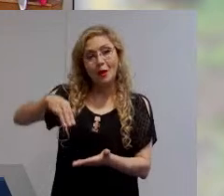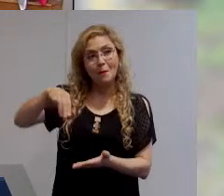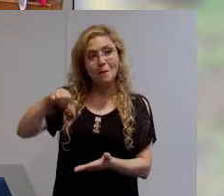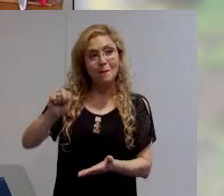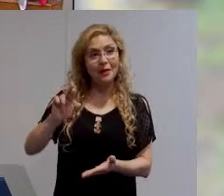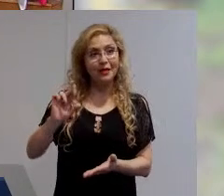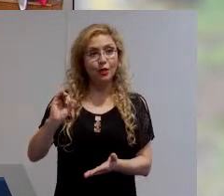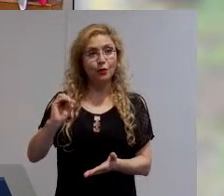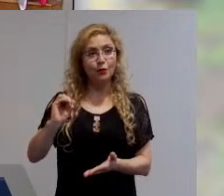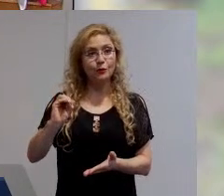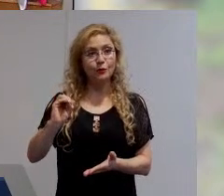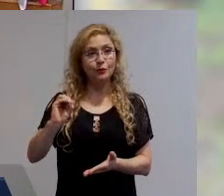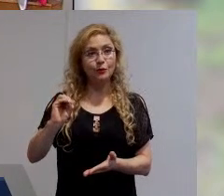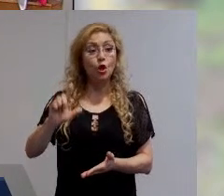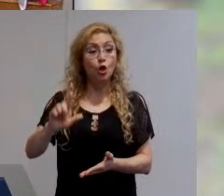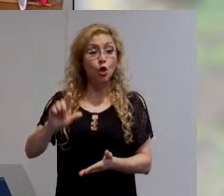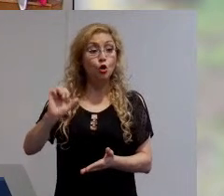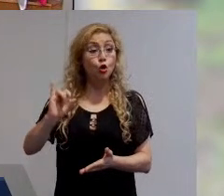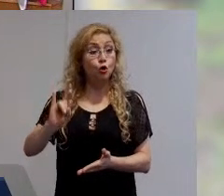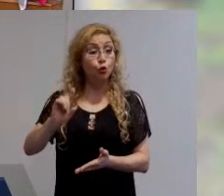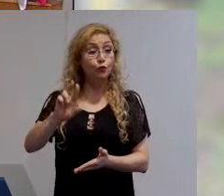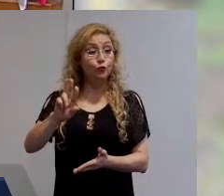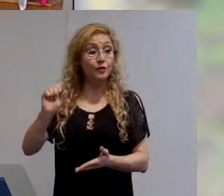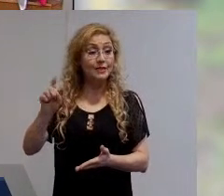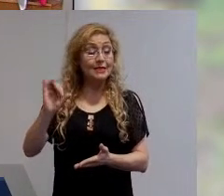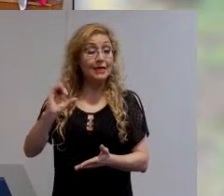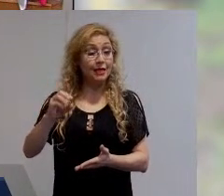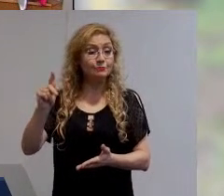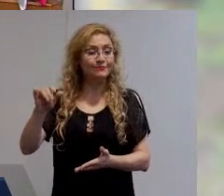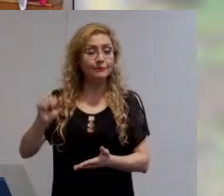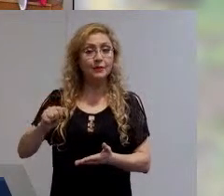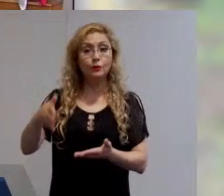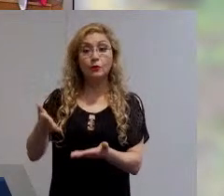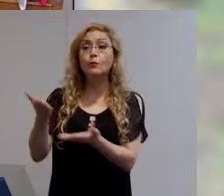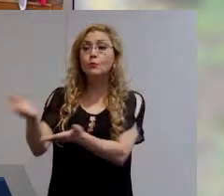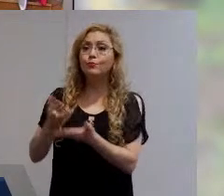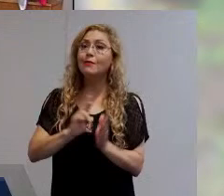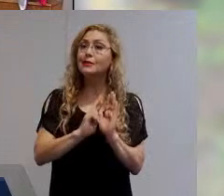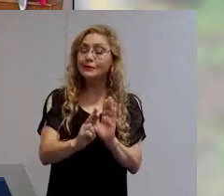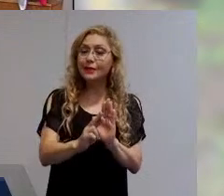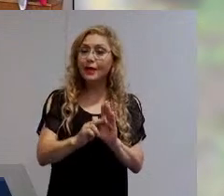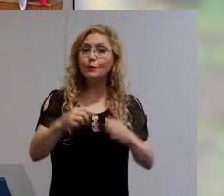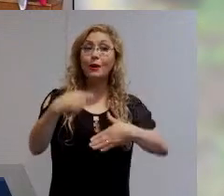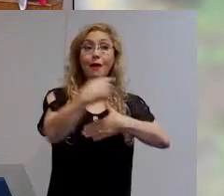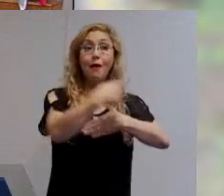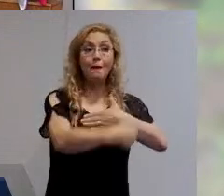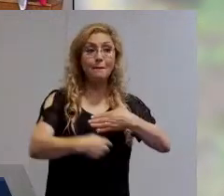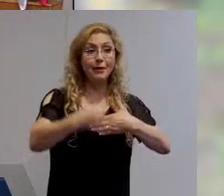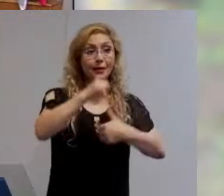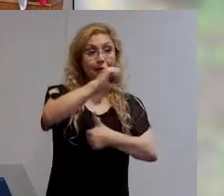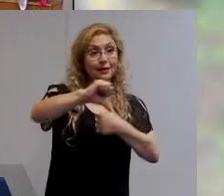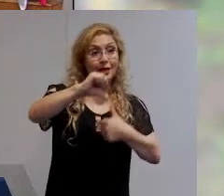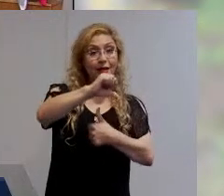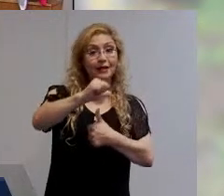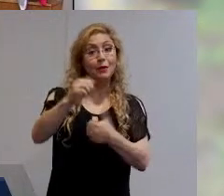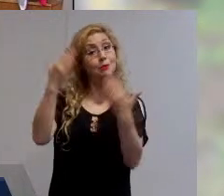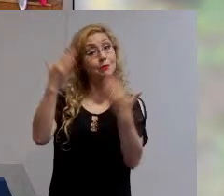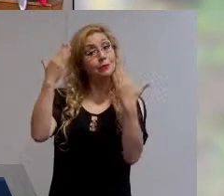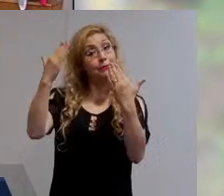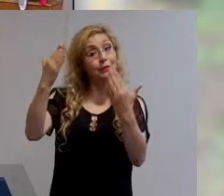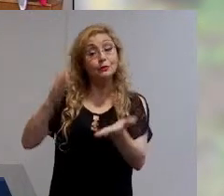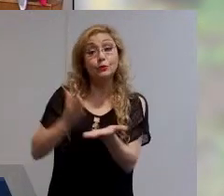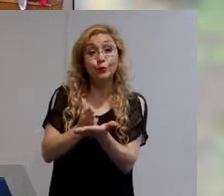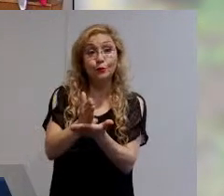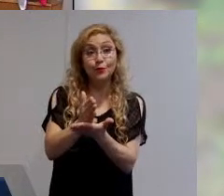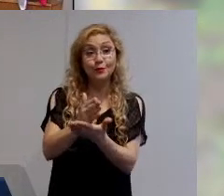Lubetkin, Assistant Director General, FAO Regional Representative for Latin America and the Caribbean, to take the floor